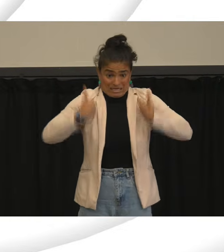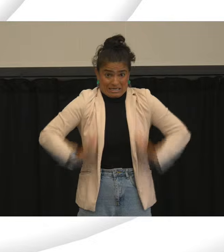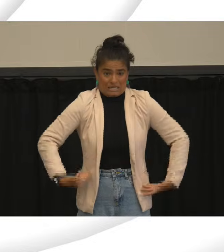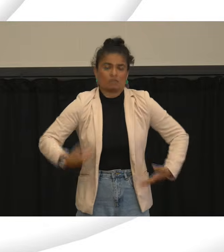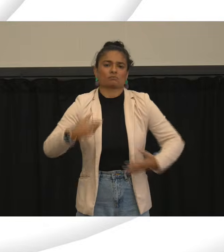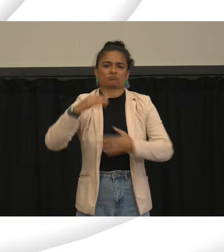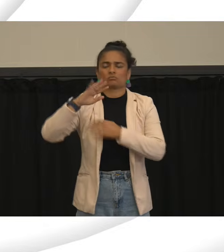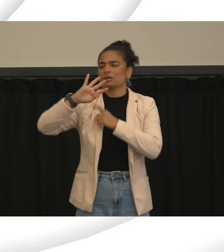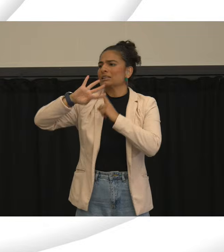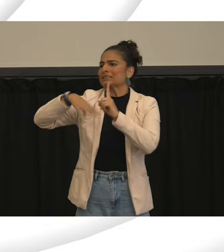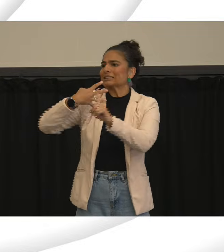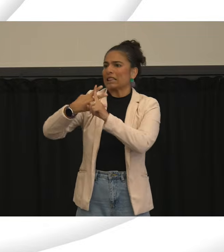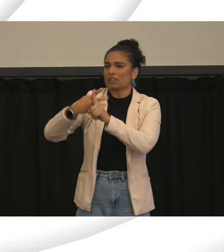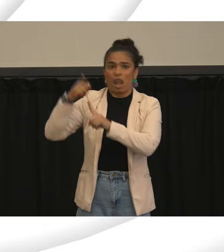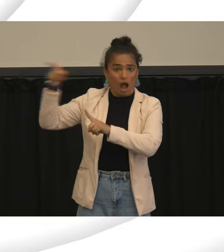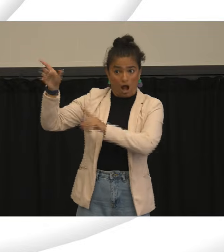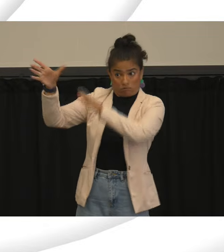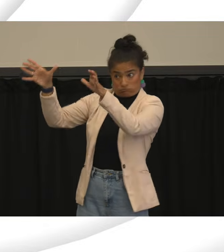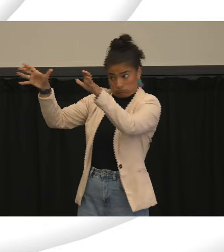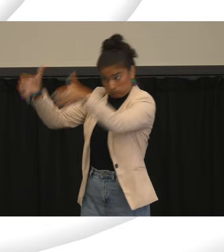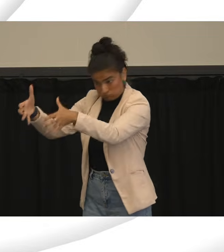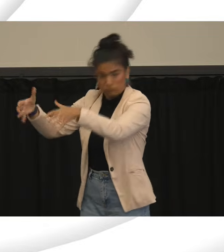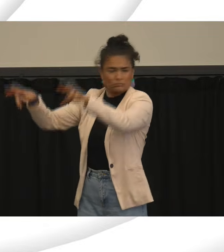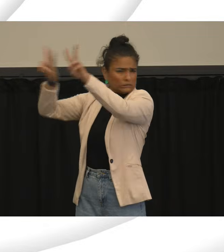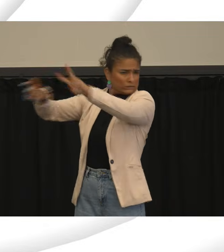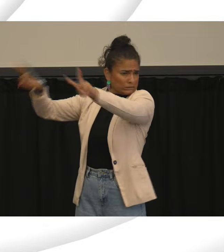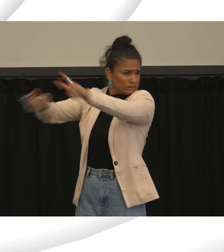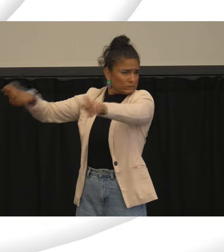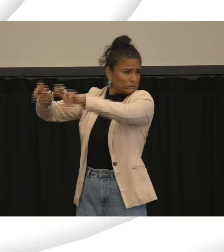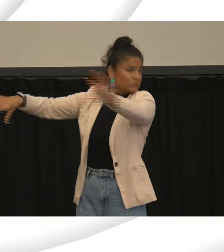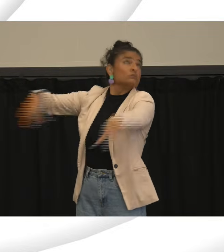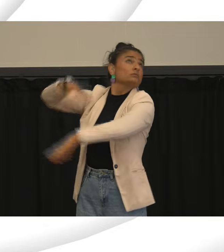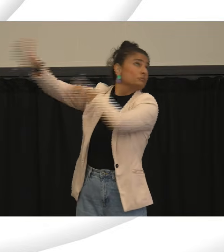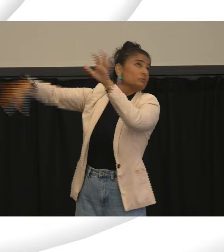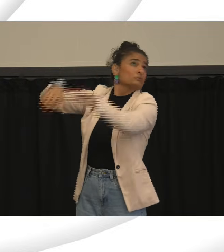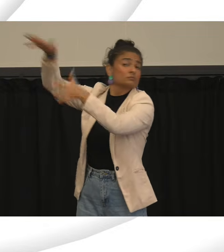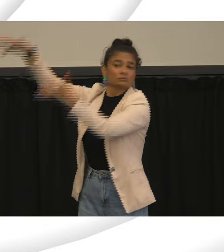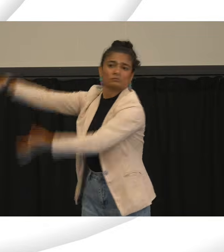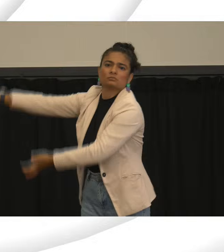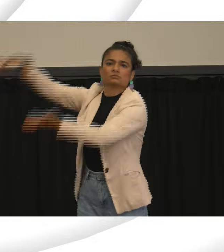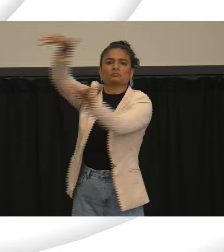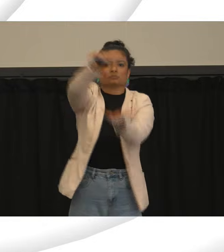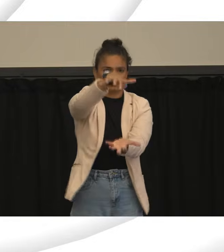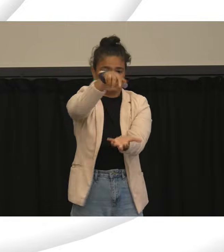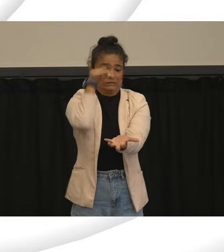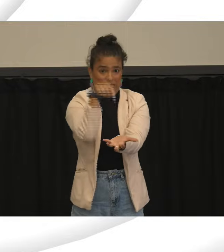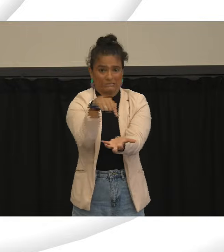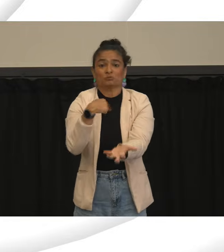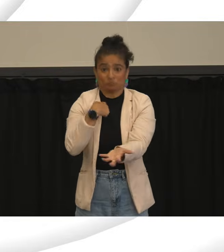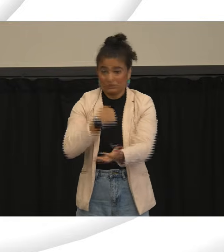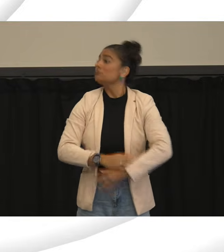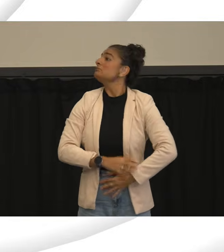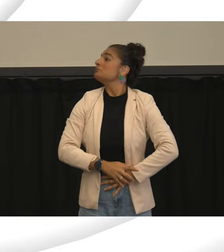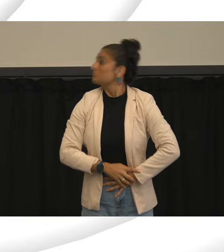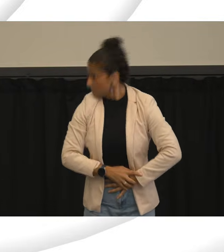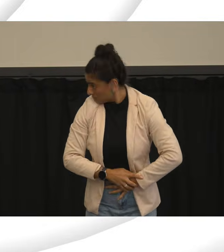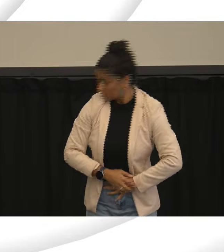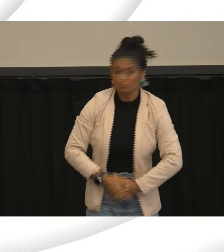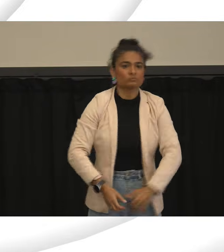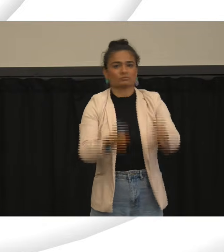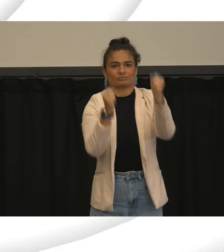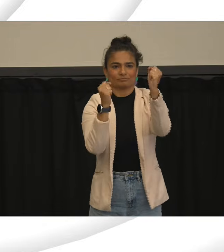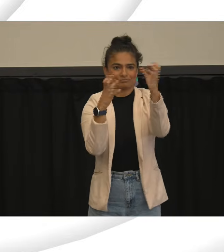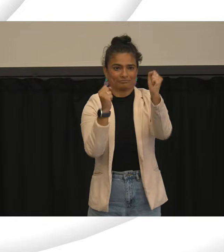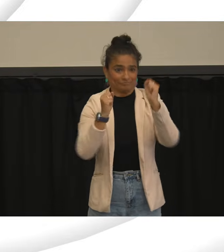So today, I would like to speak to what SADiLaR has been doing, which is what we've been referring